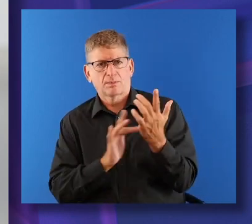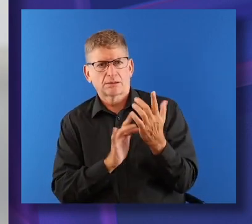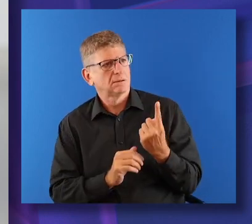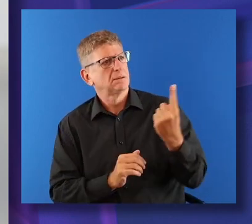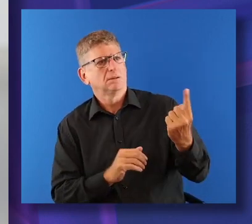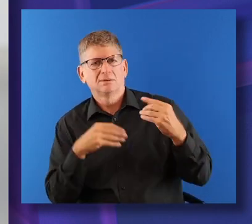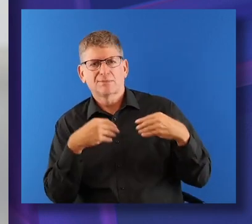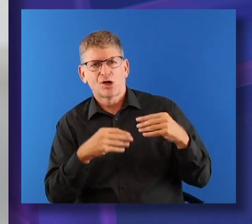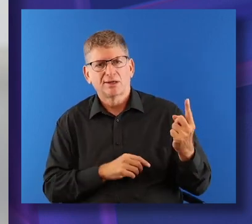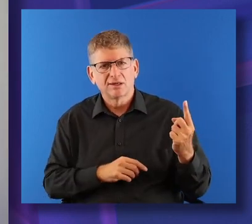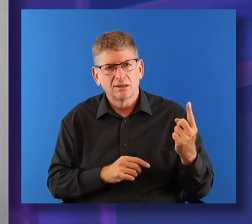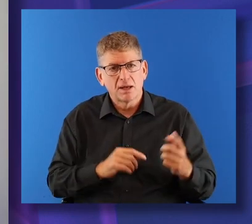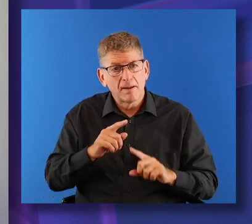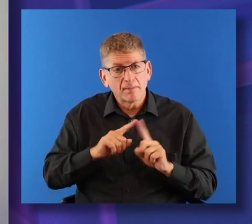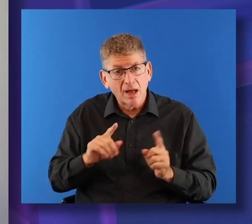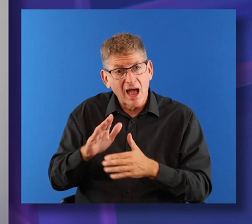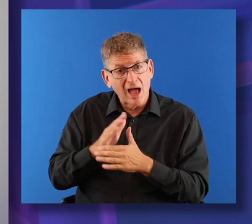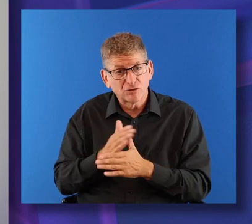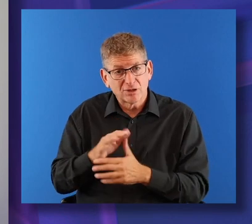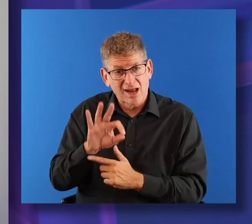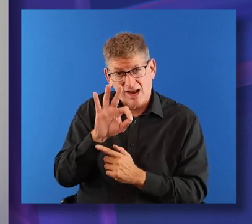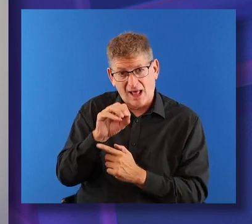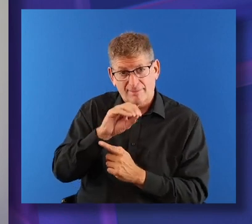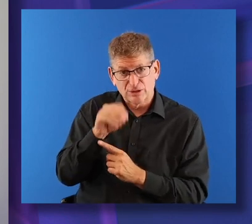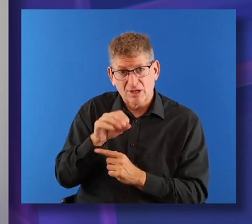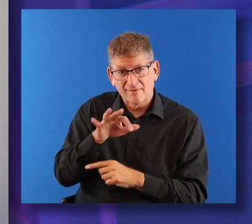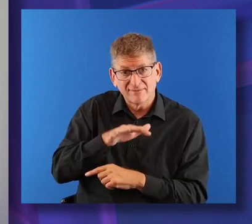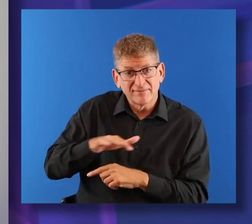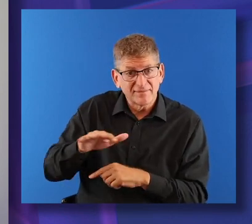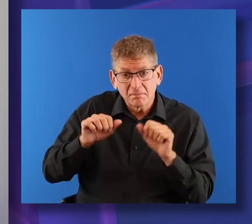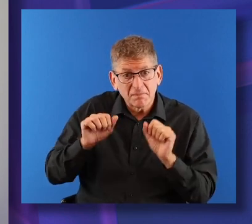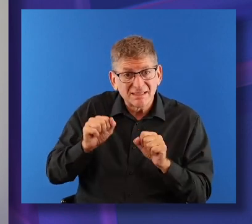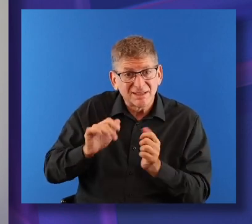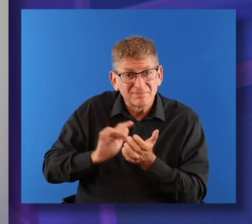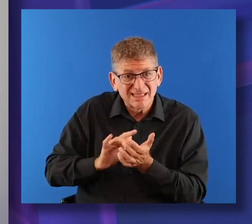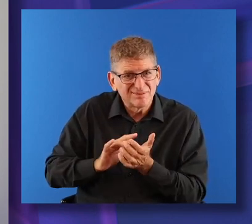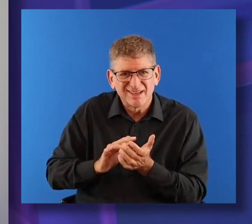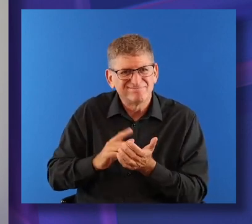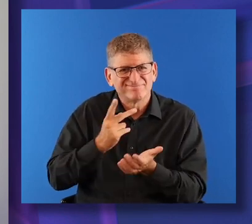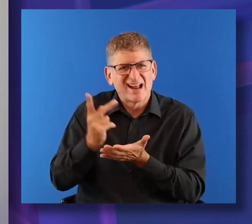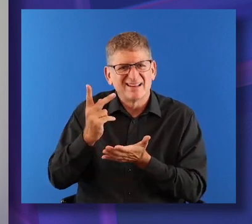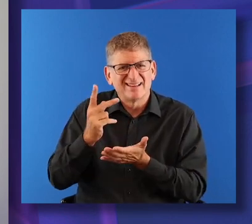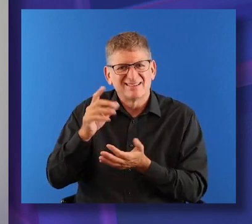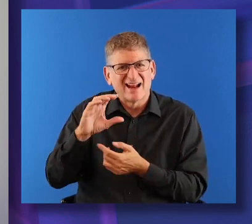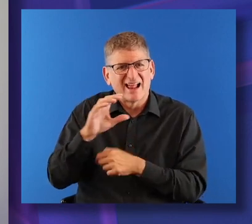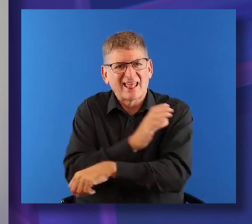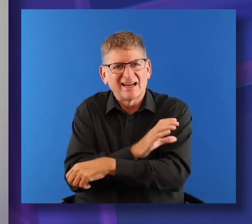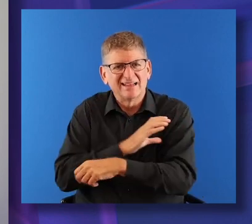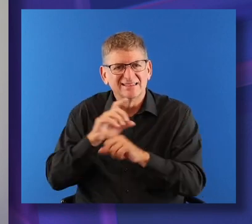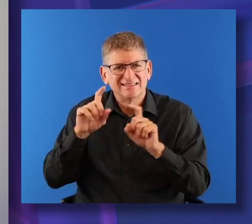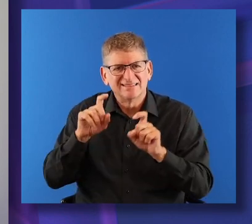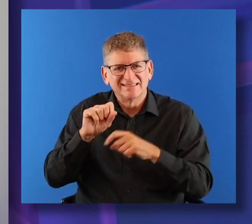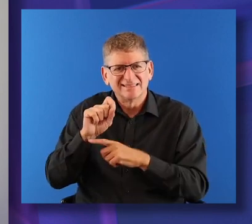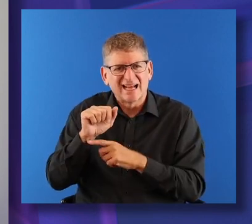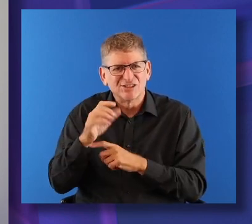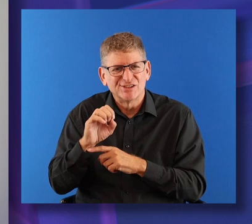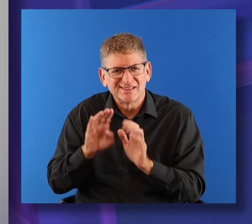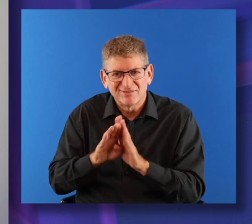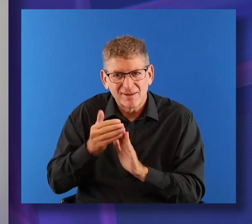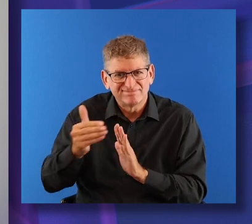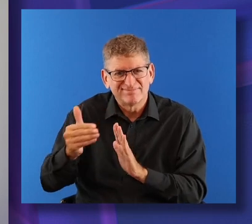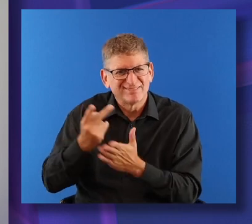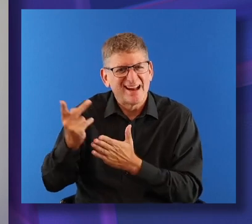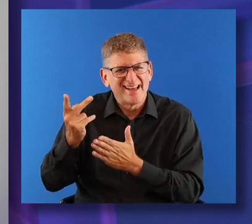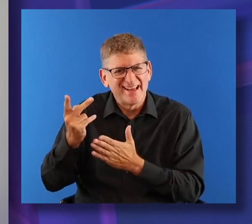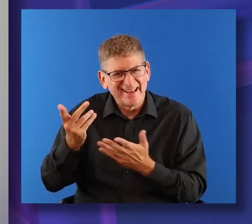medicine on the market. However, on average, 90% of candidates end up failing in the clinical stages of development.